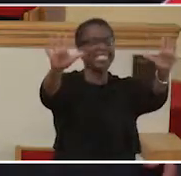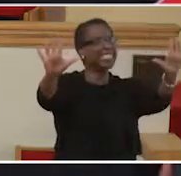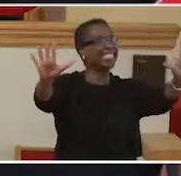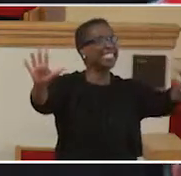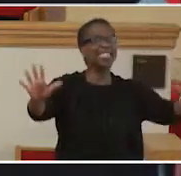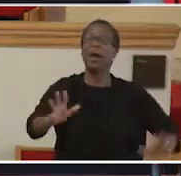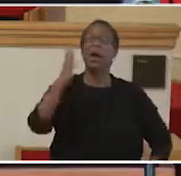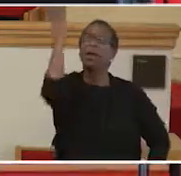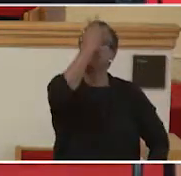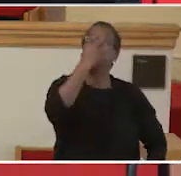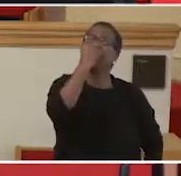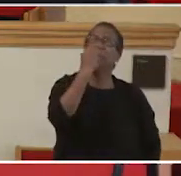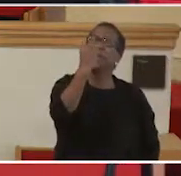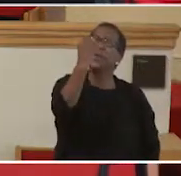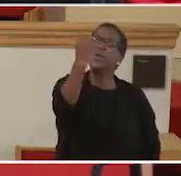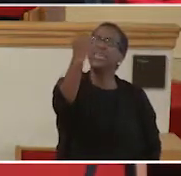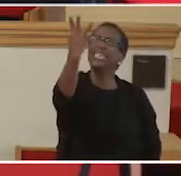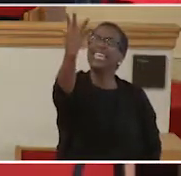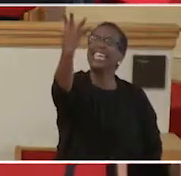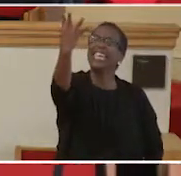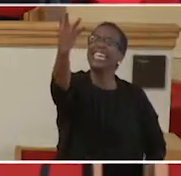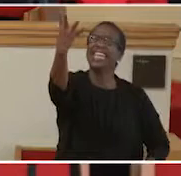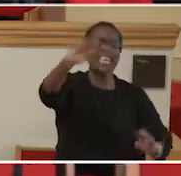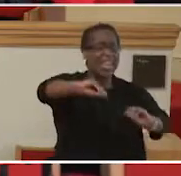walk in the light,